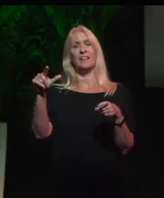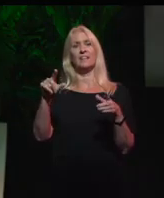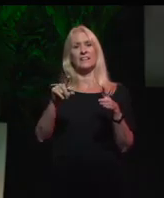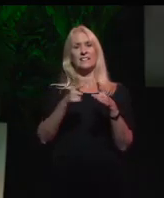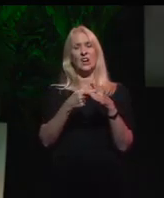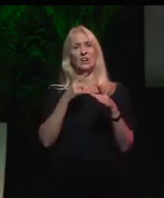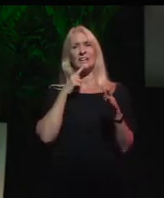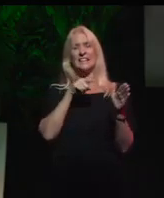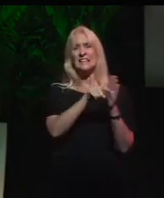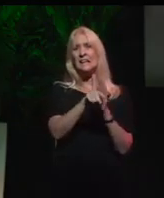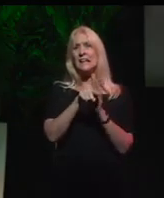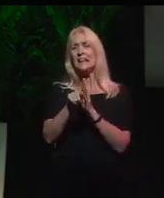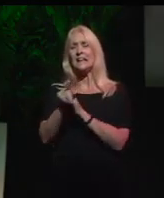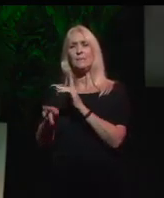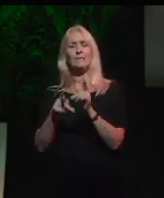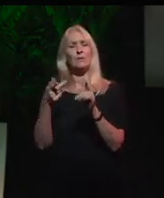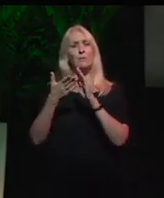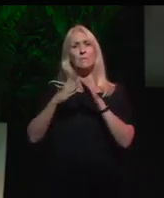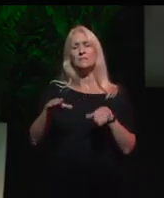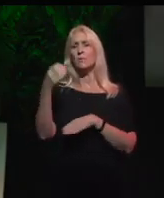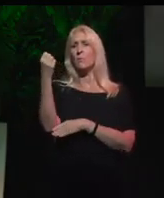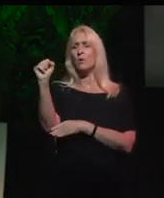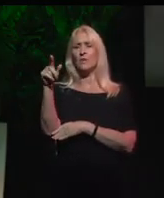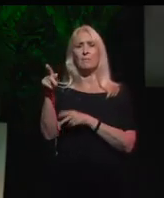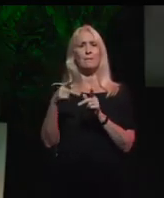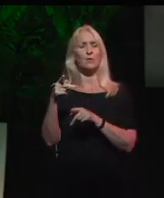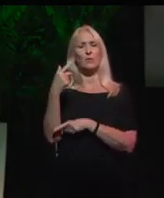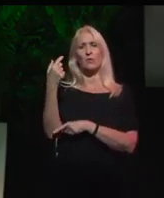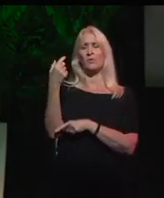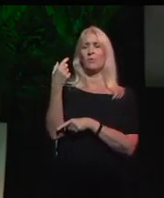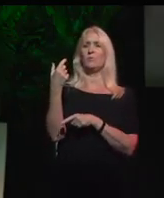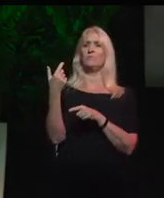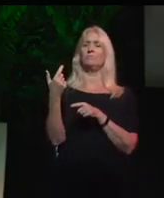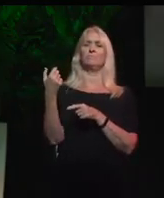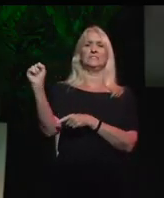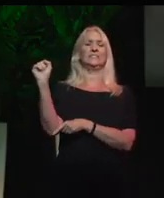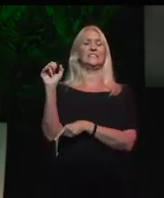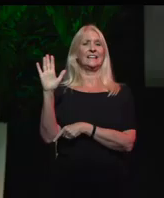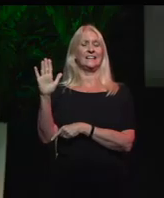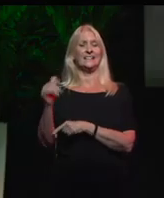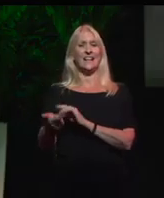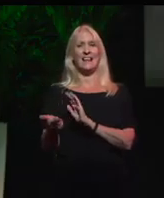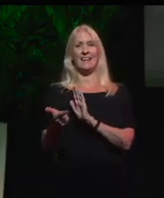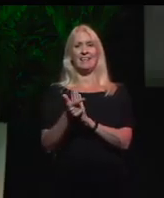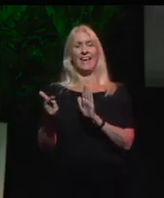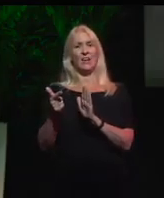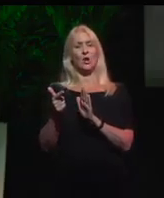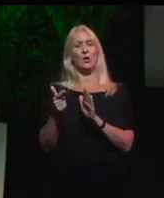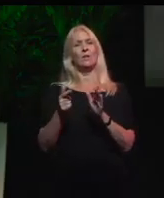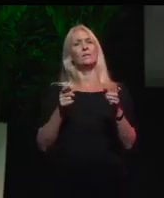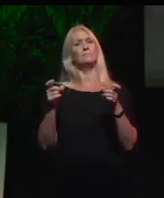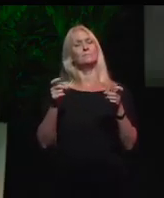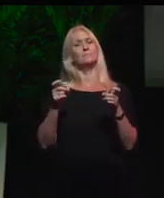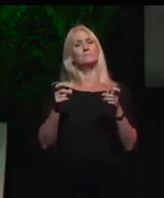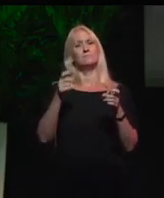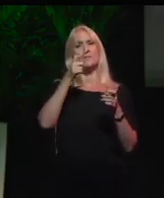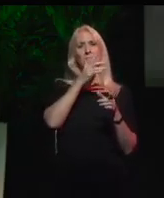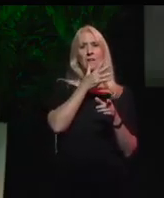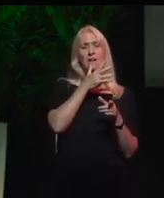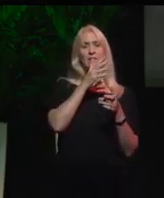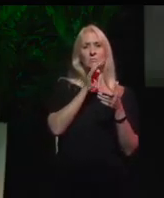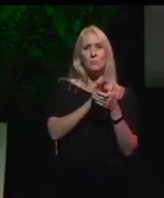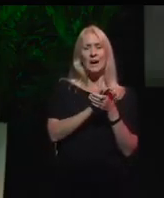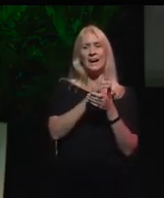peaceful protesters and those who resisted his illegal regime. The mothers, wives, sisters, and brothers of